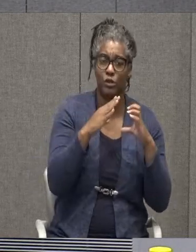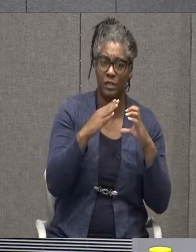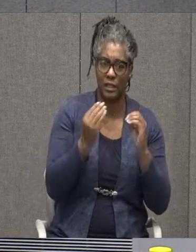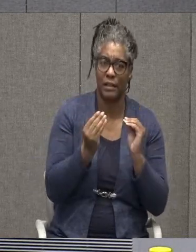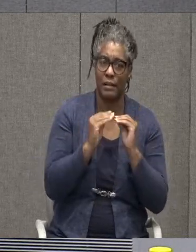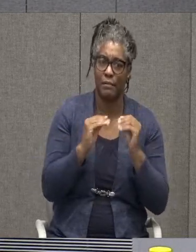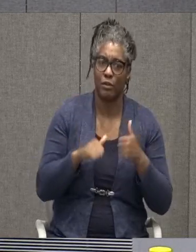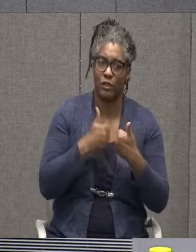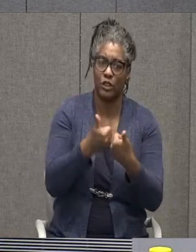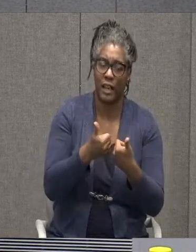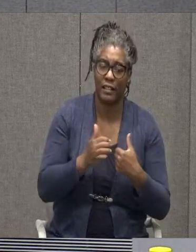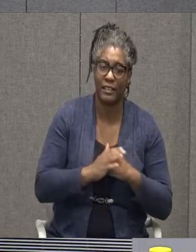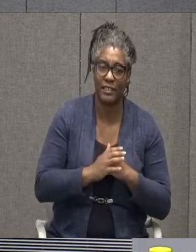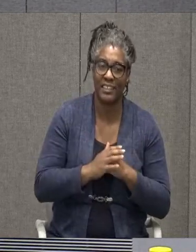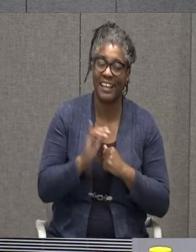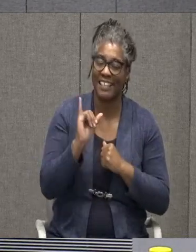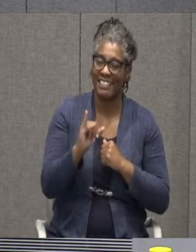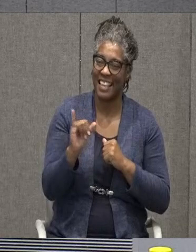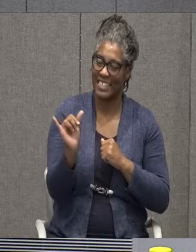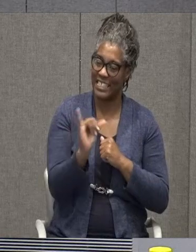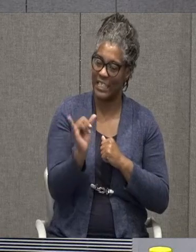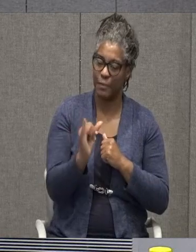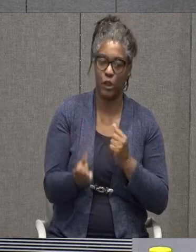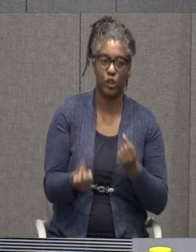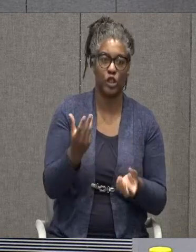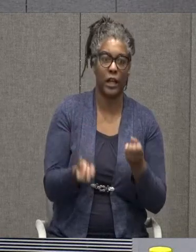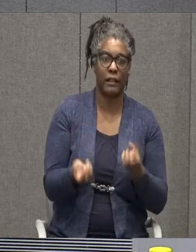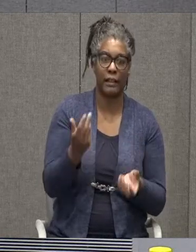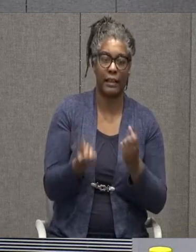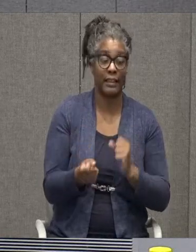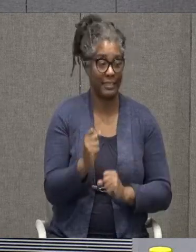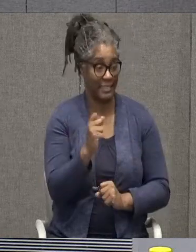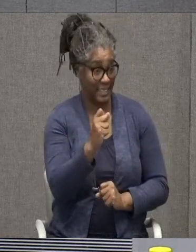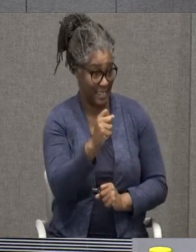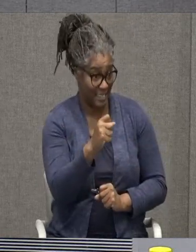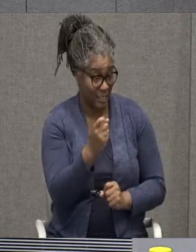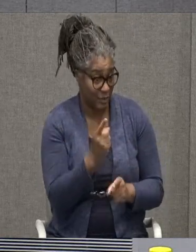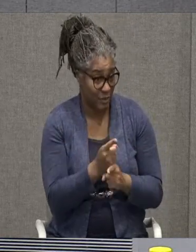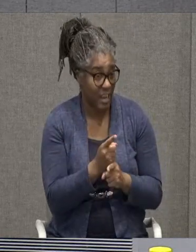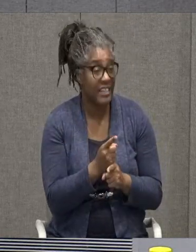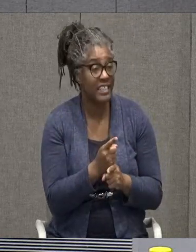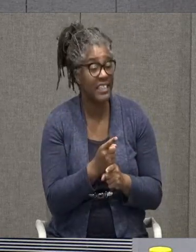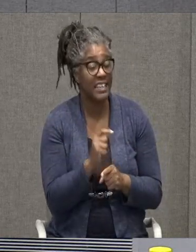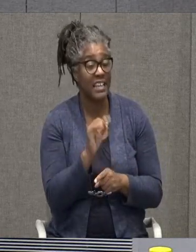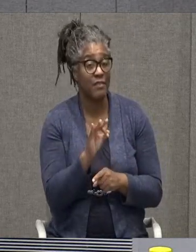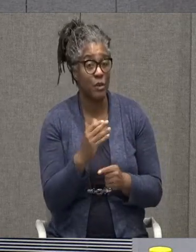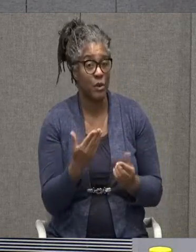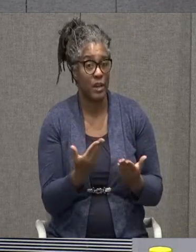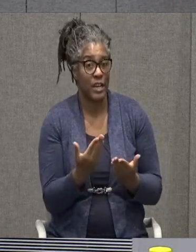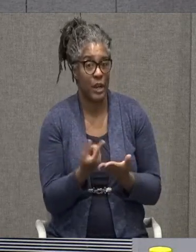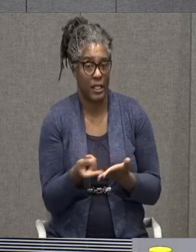the lessons that we've done before with juggling, kind of? It is. And for those of you that tuned in last week,